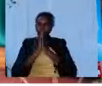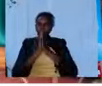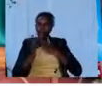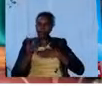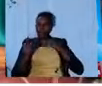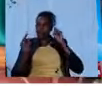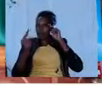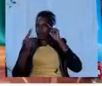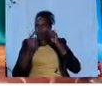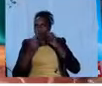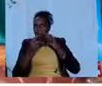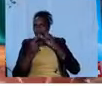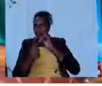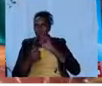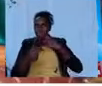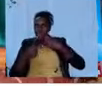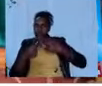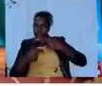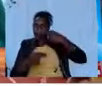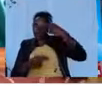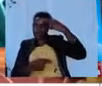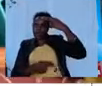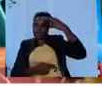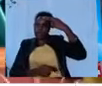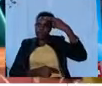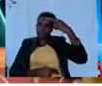my prayer, my aid is